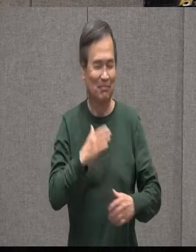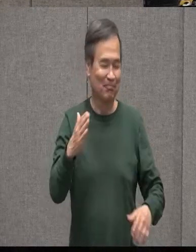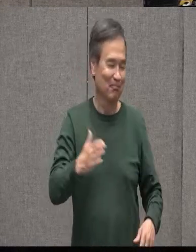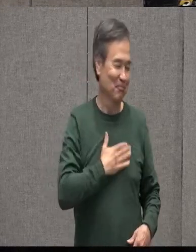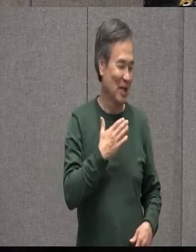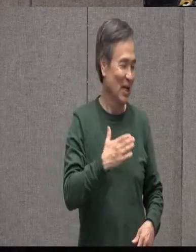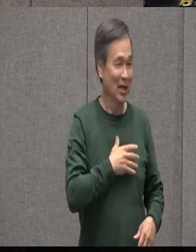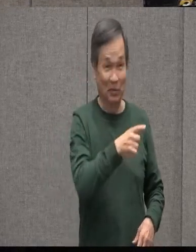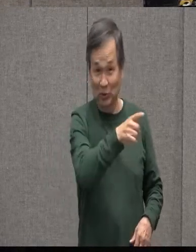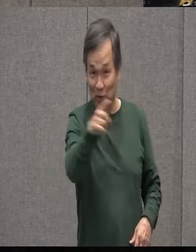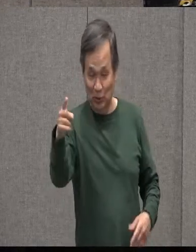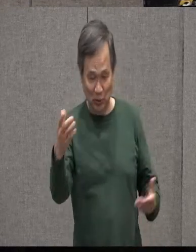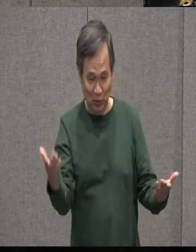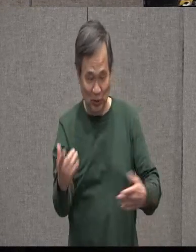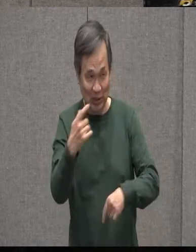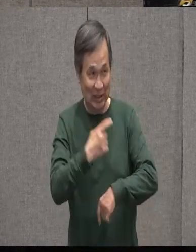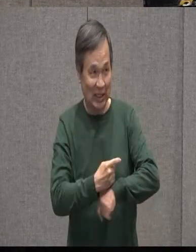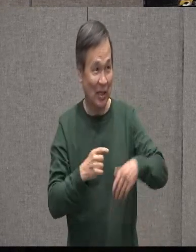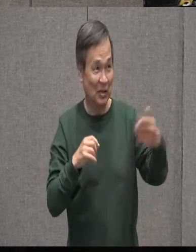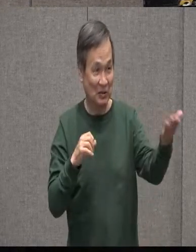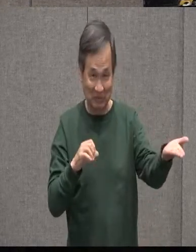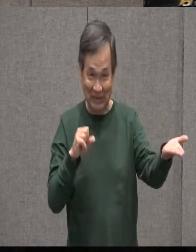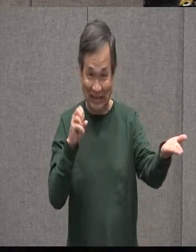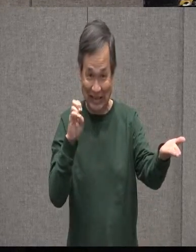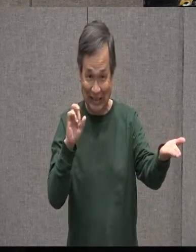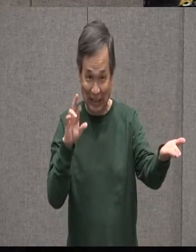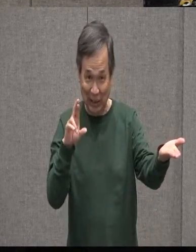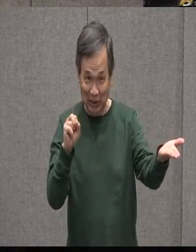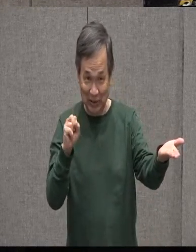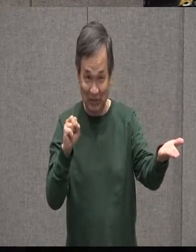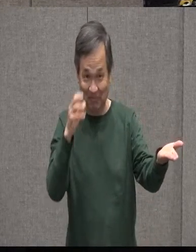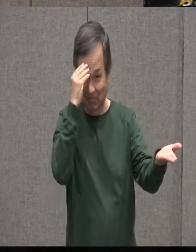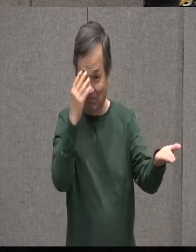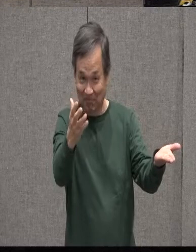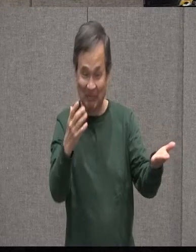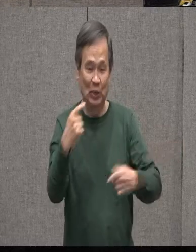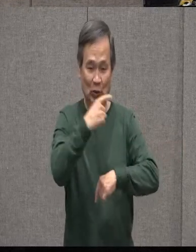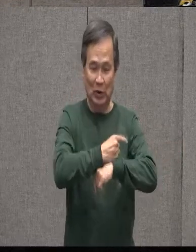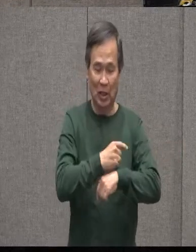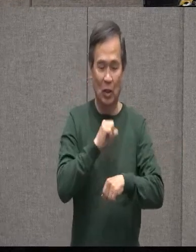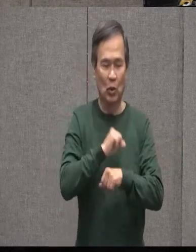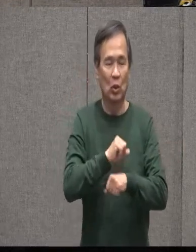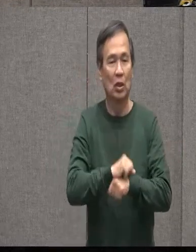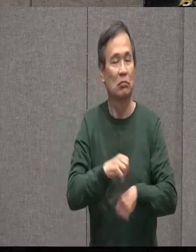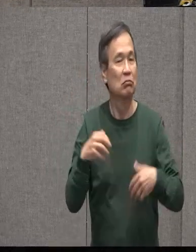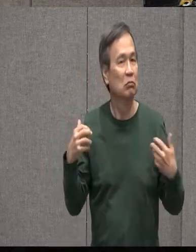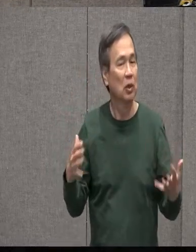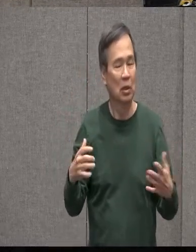continue to learn to stay safe and healthy. And until next time, I hope you have a great day.